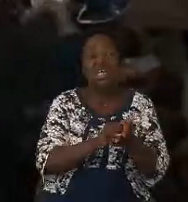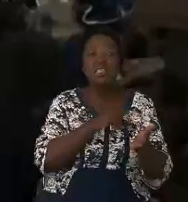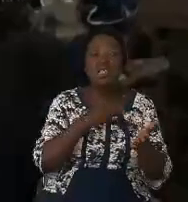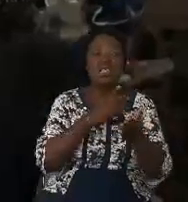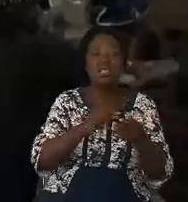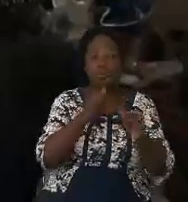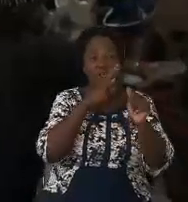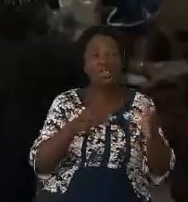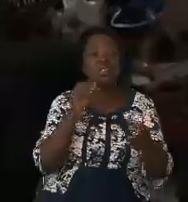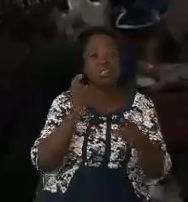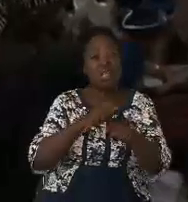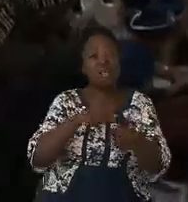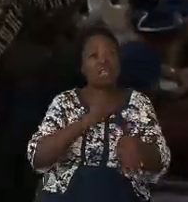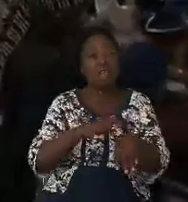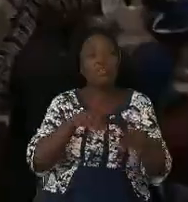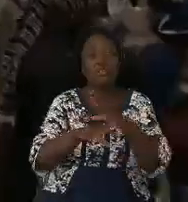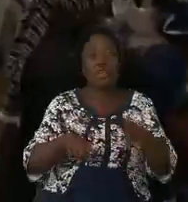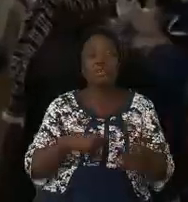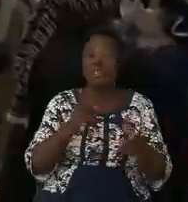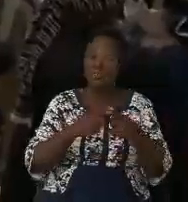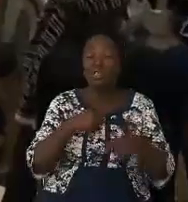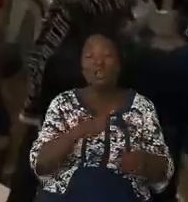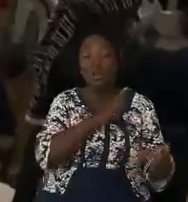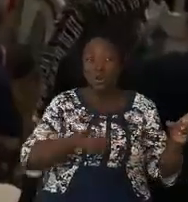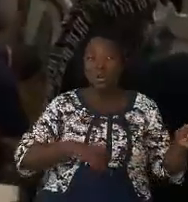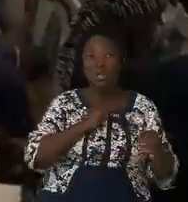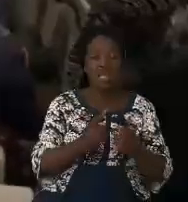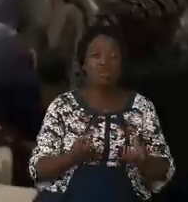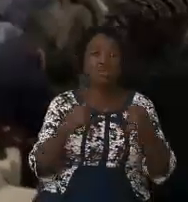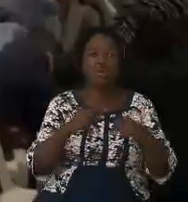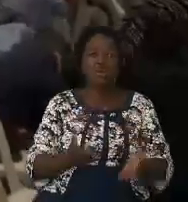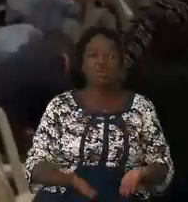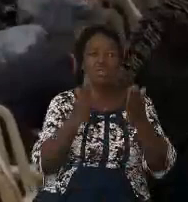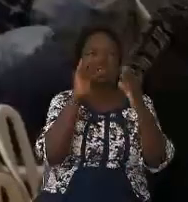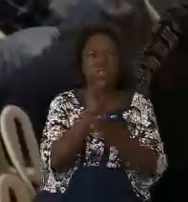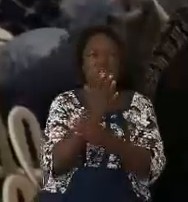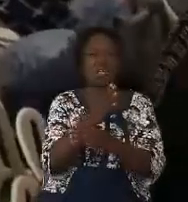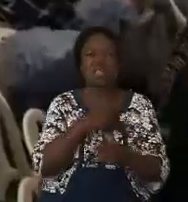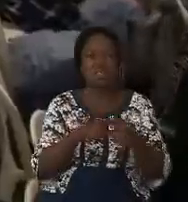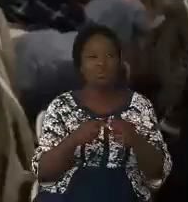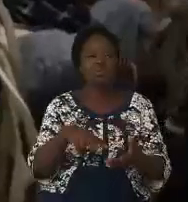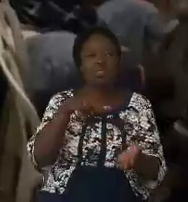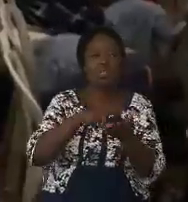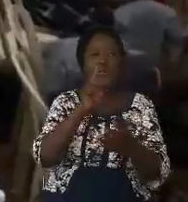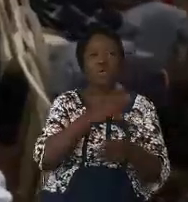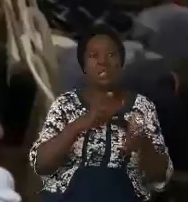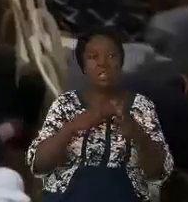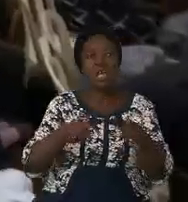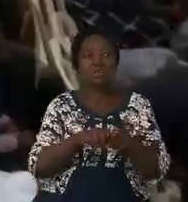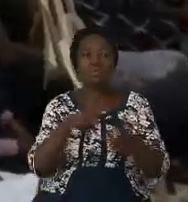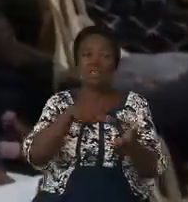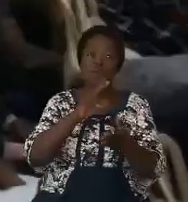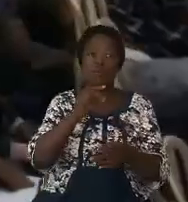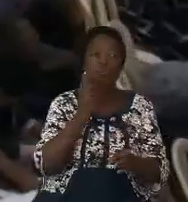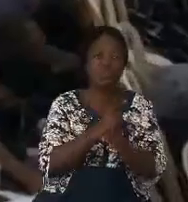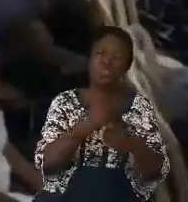there. This is a blessed moment in your life. Lord, I come. Raise up that hand and stand up.